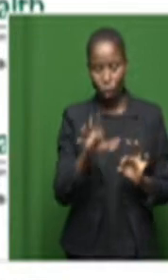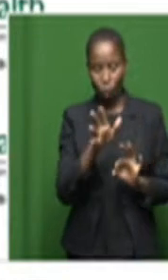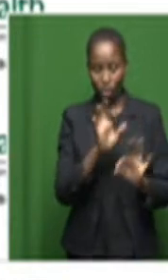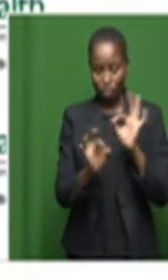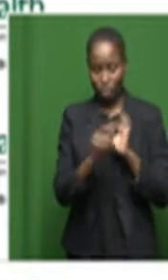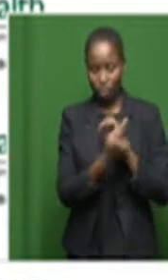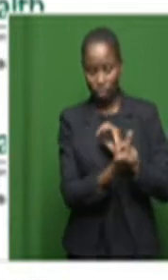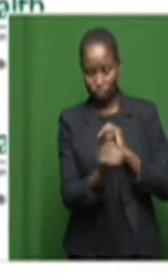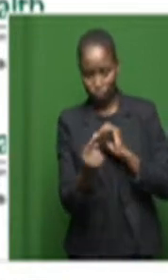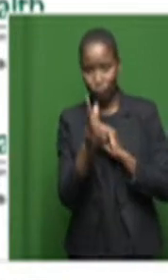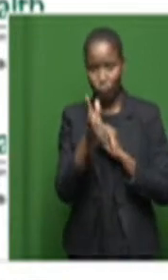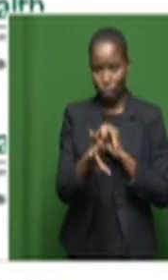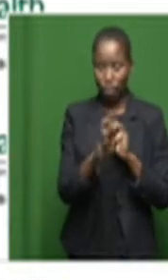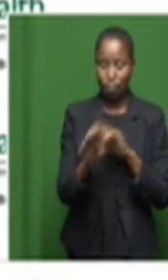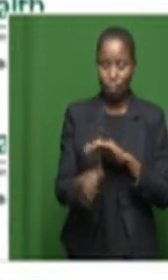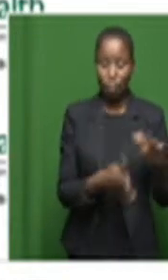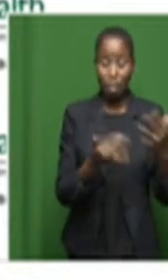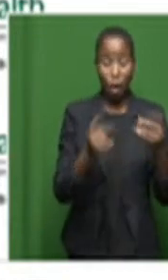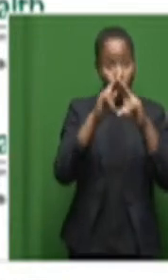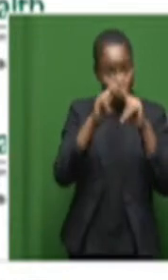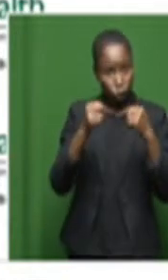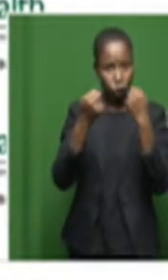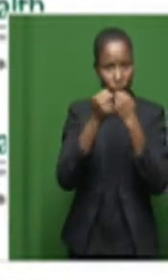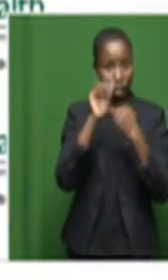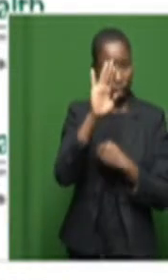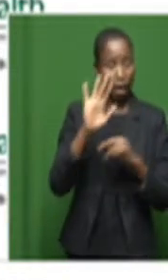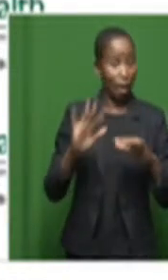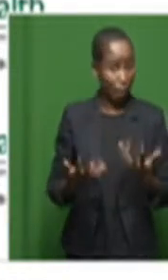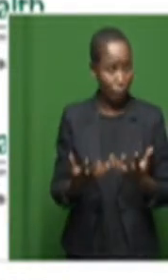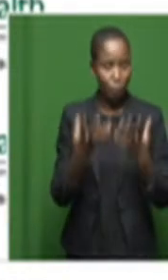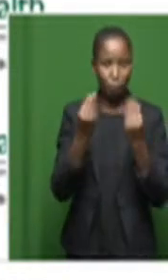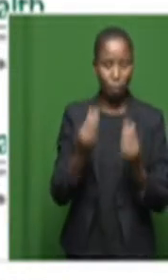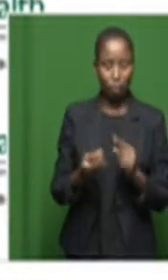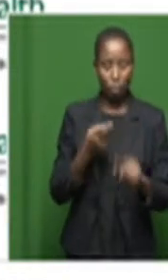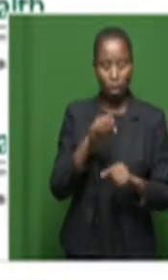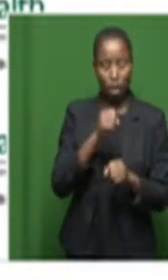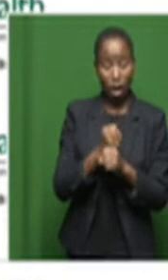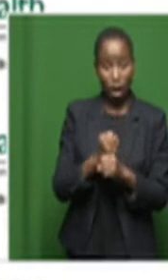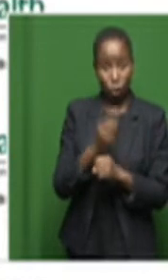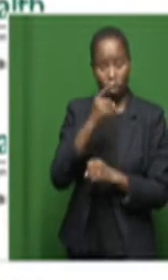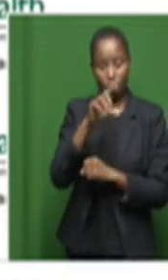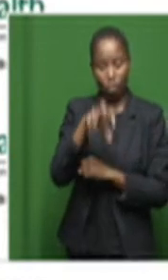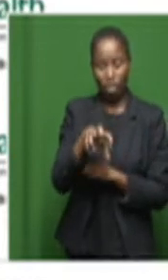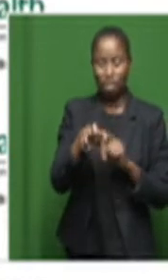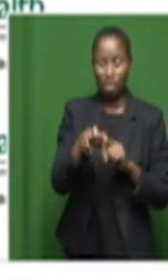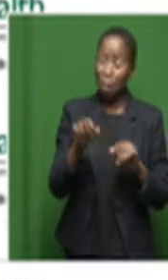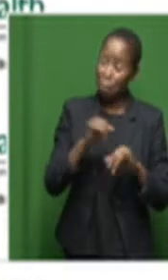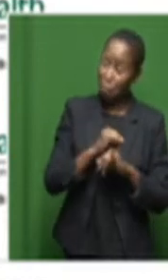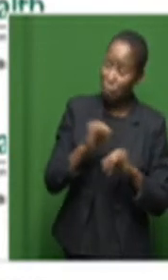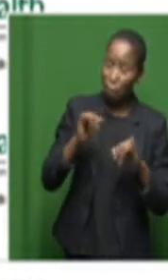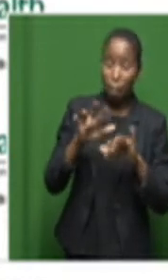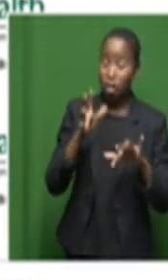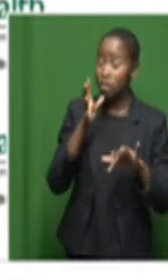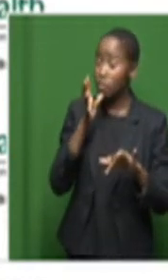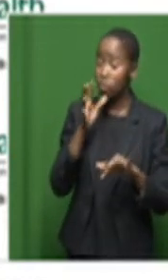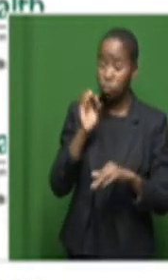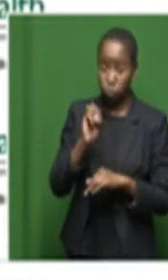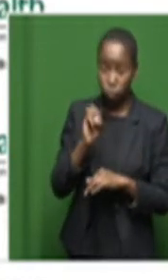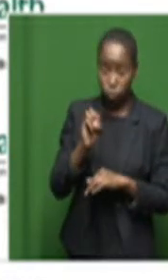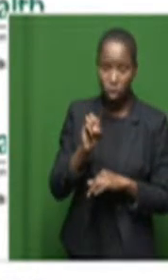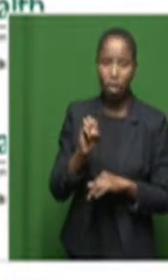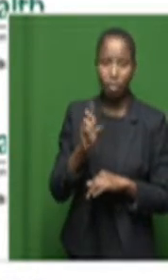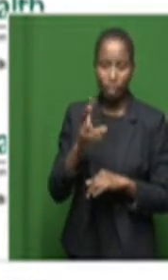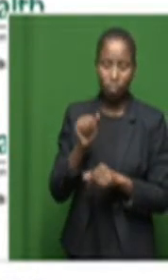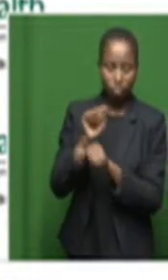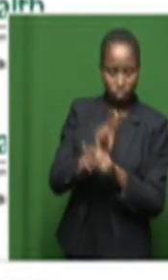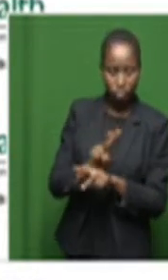national level, in terms of absolute numbers, Gauteng province, as the most populated province, is leading in doses